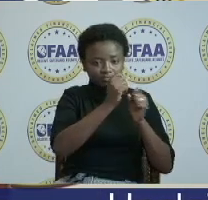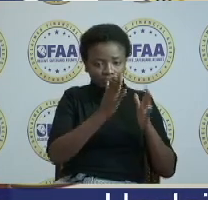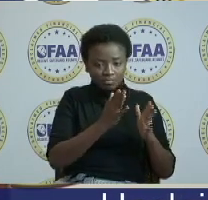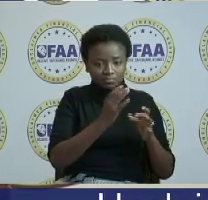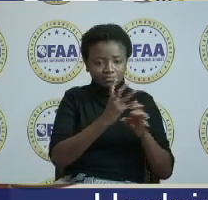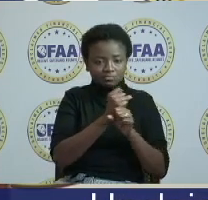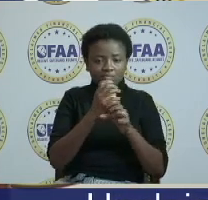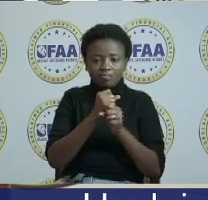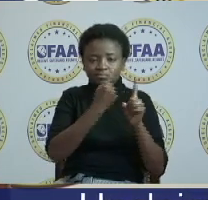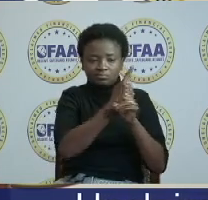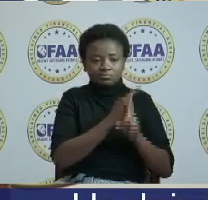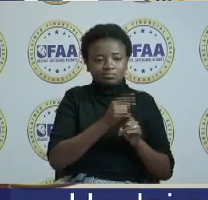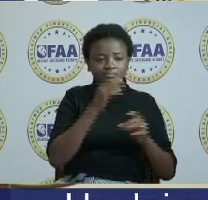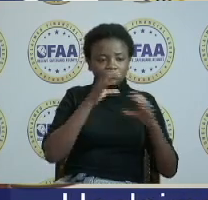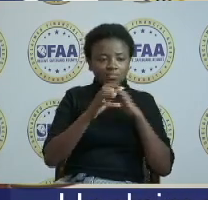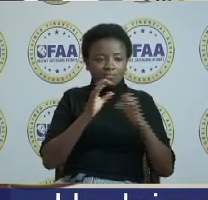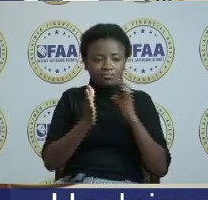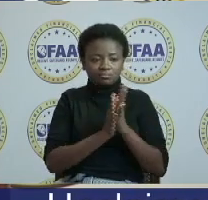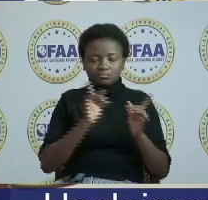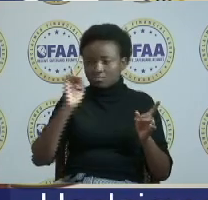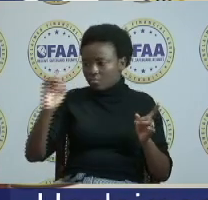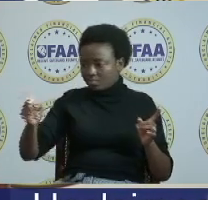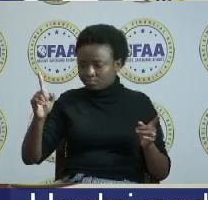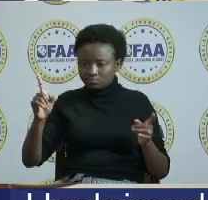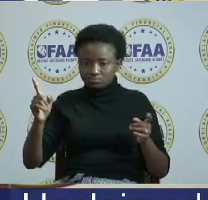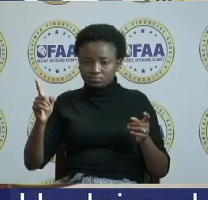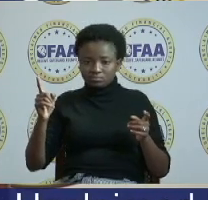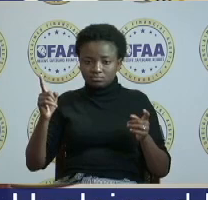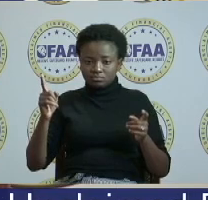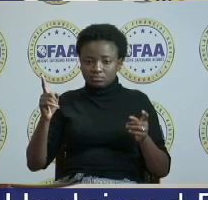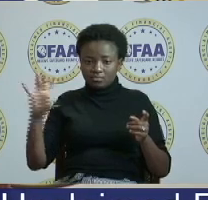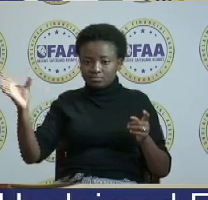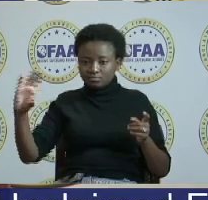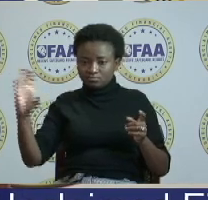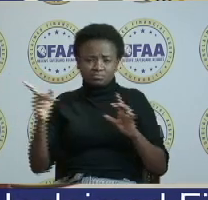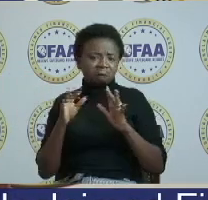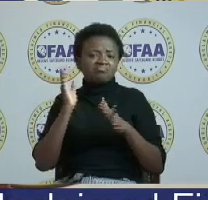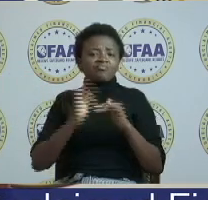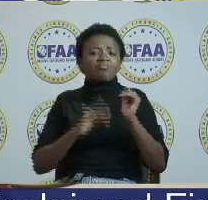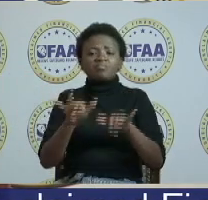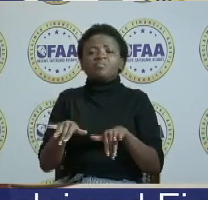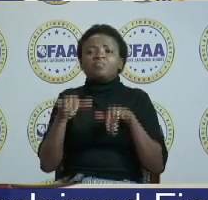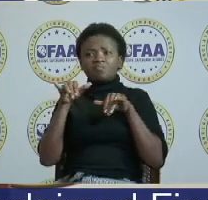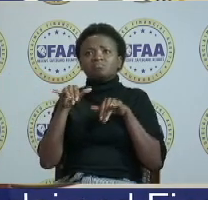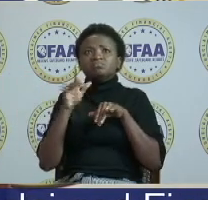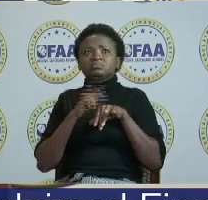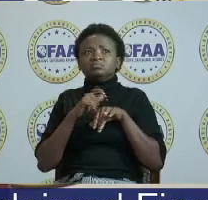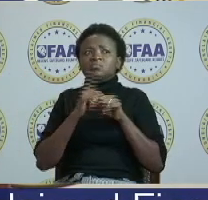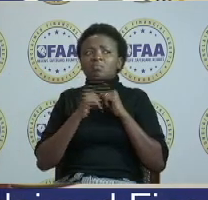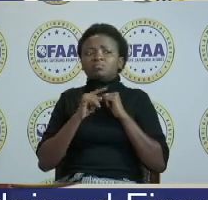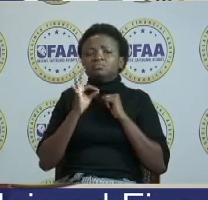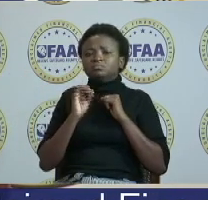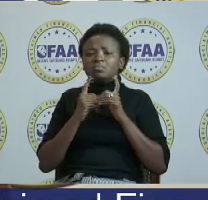the beneficiaries of the assets, so that they don't wait until it's 30th June and these assets